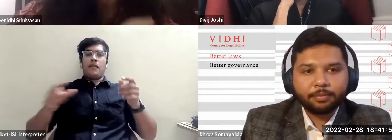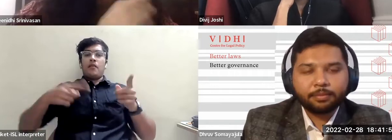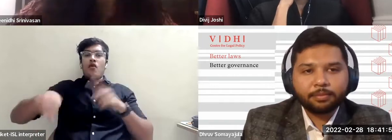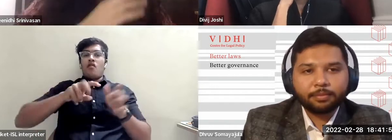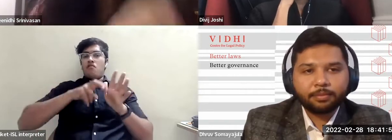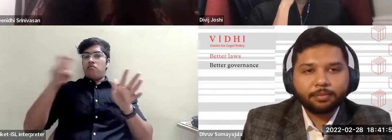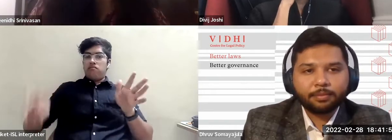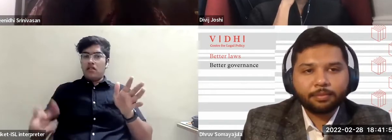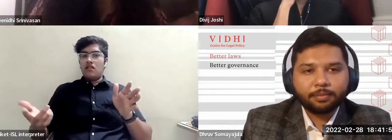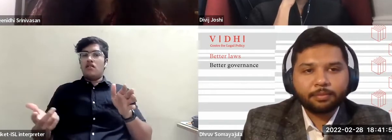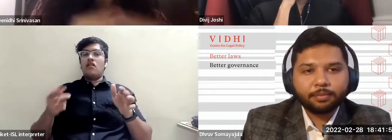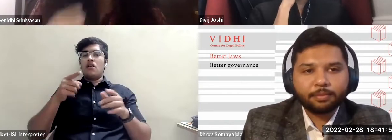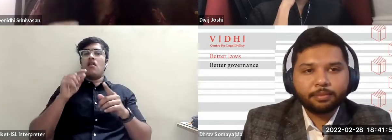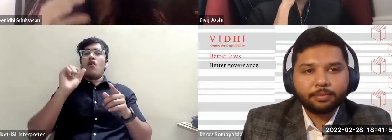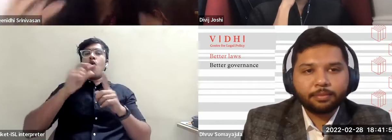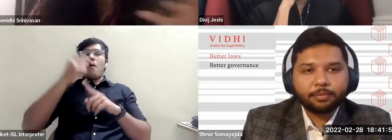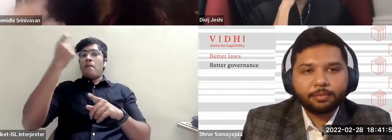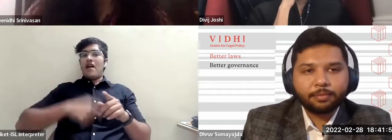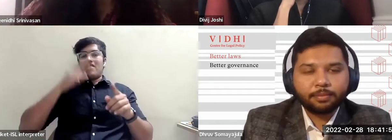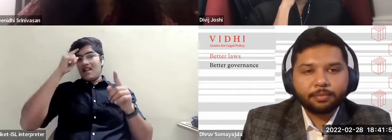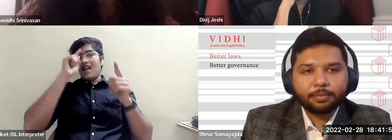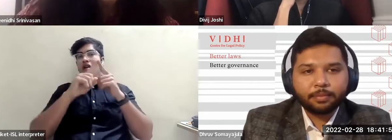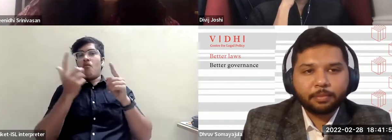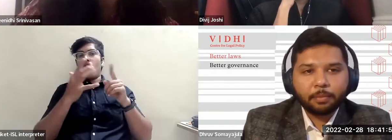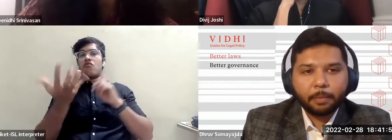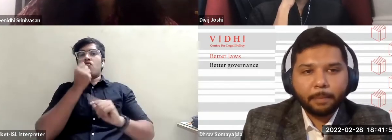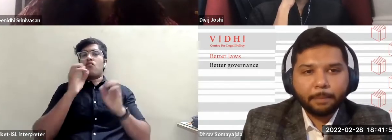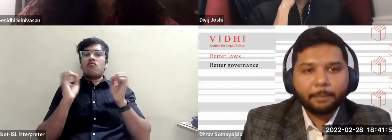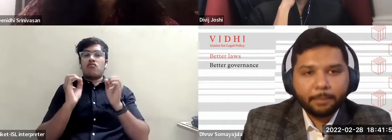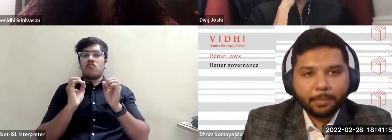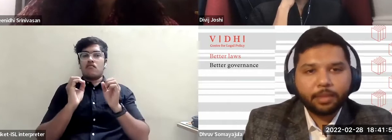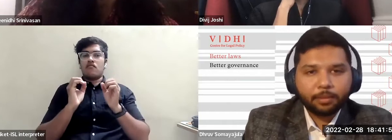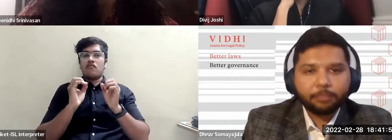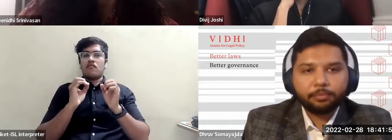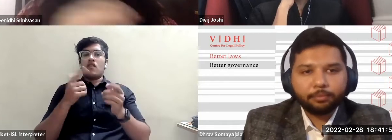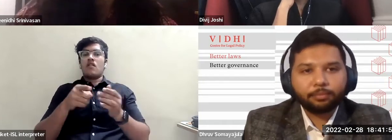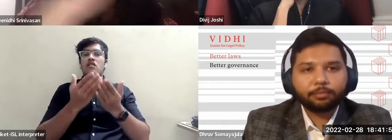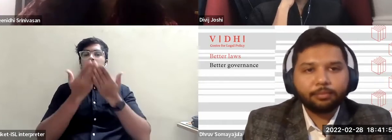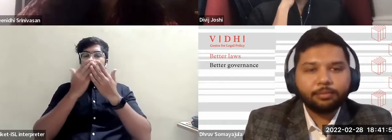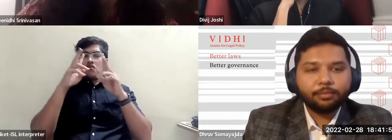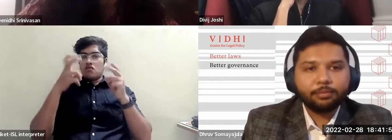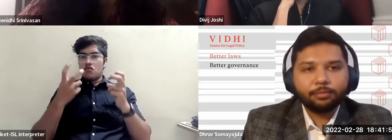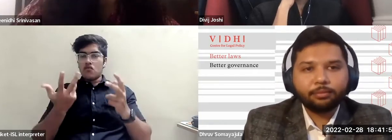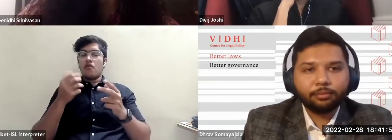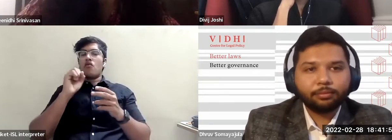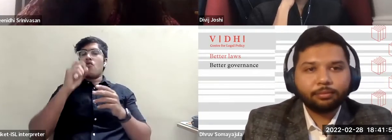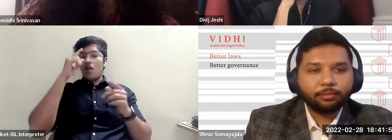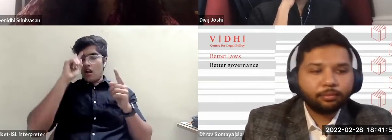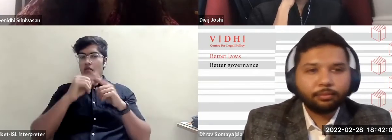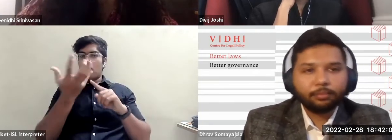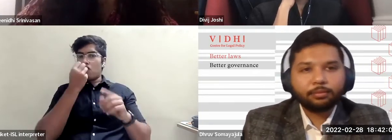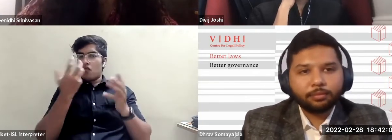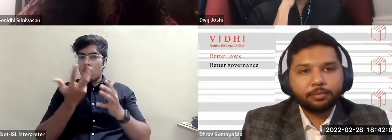not meeting privacy goals. So I guess some sort of evidence-based, some studies, something that could be a little more bottom